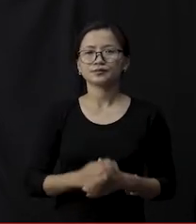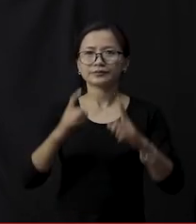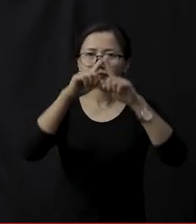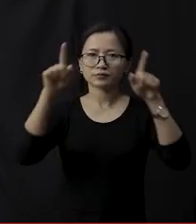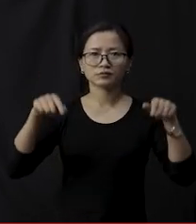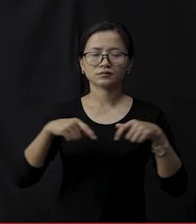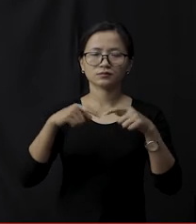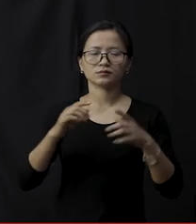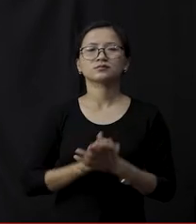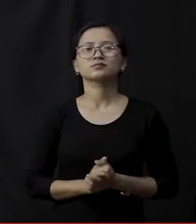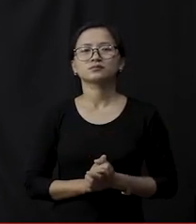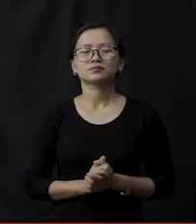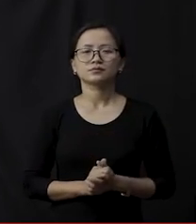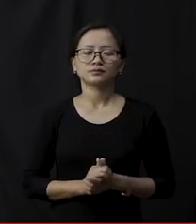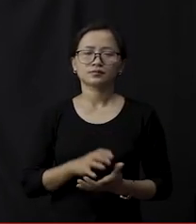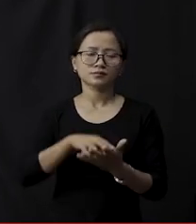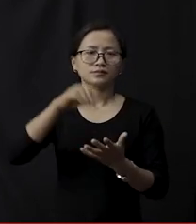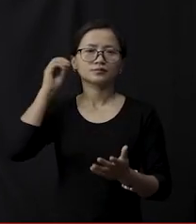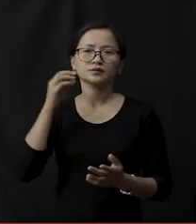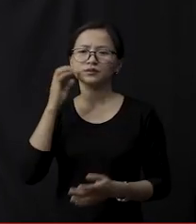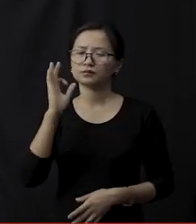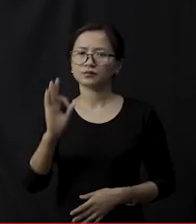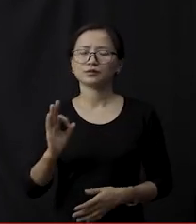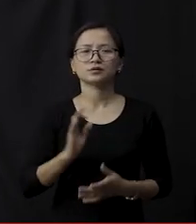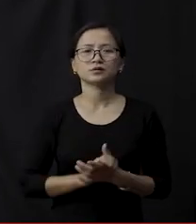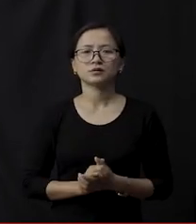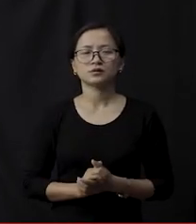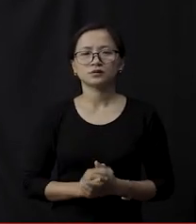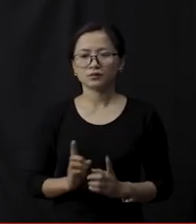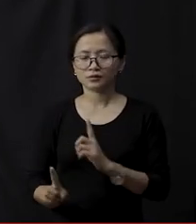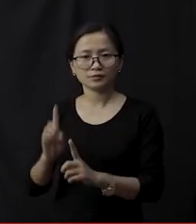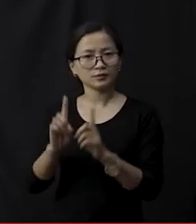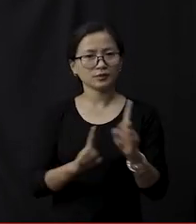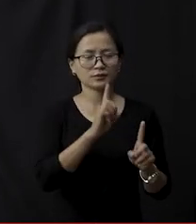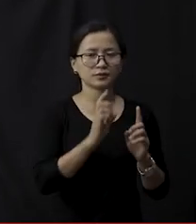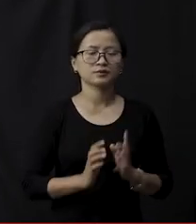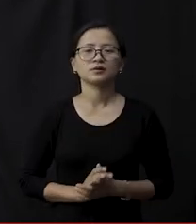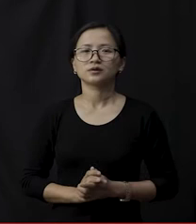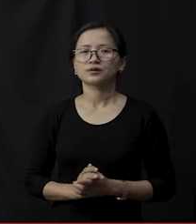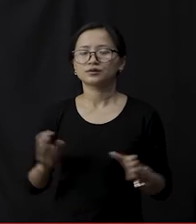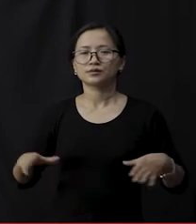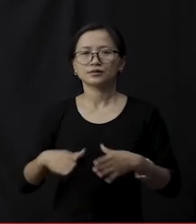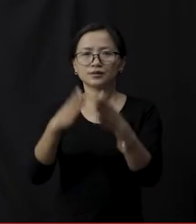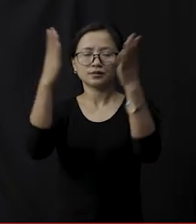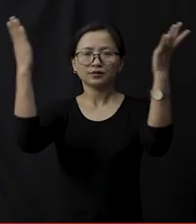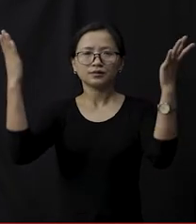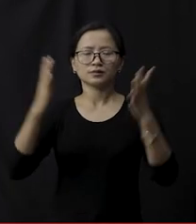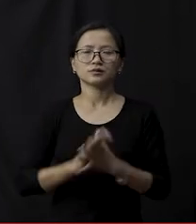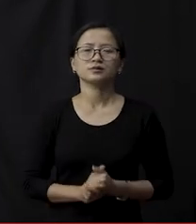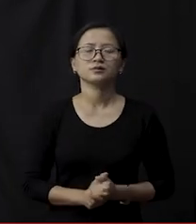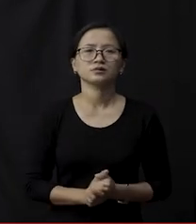picture, we are going to learn about the importance of planting a tree. Now, students,